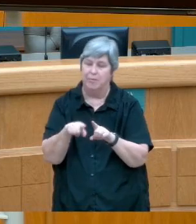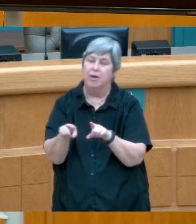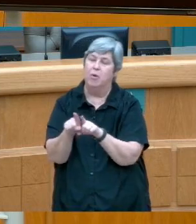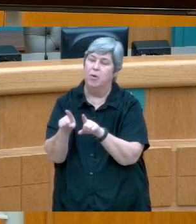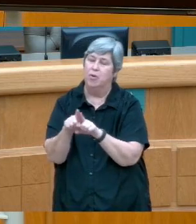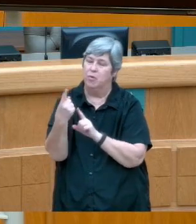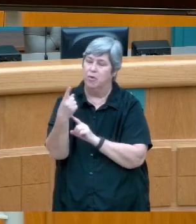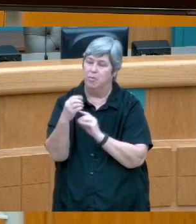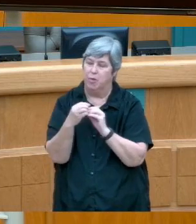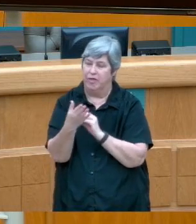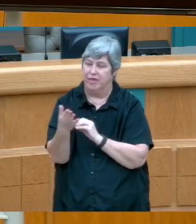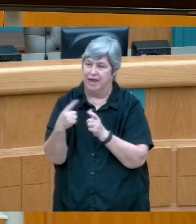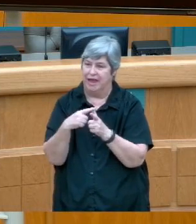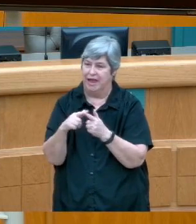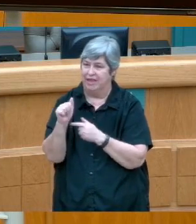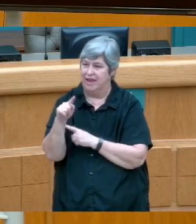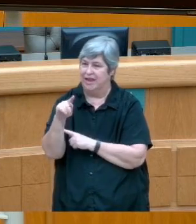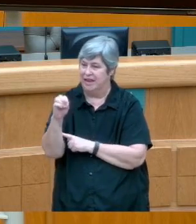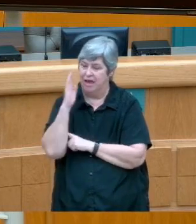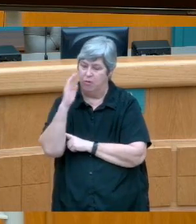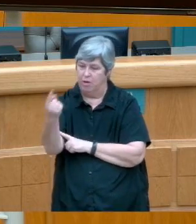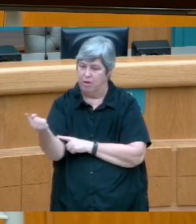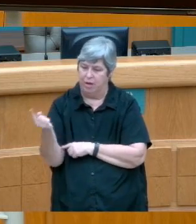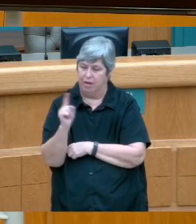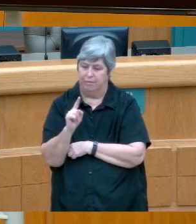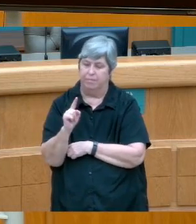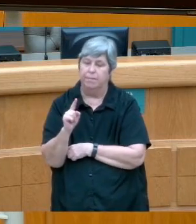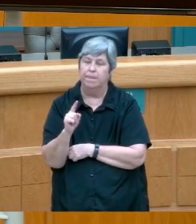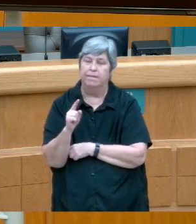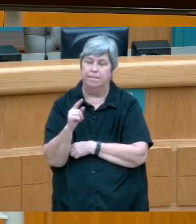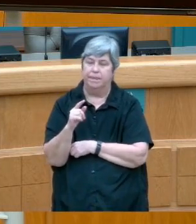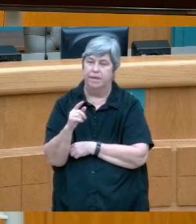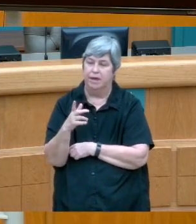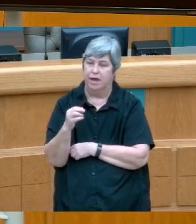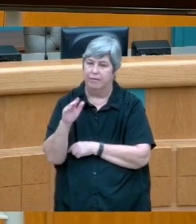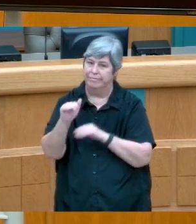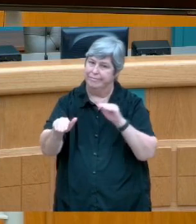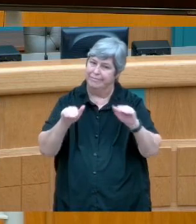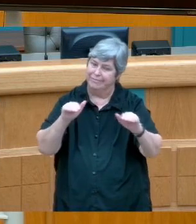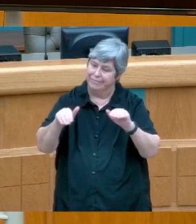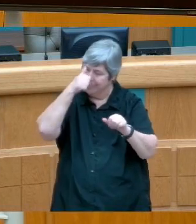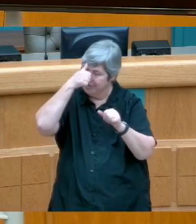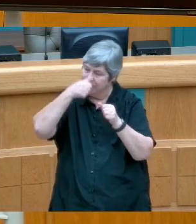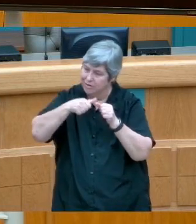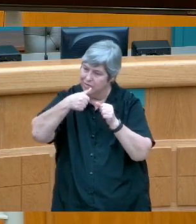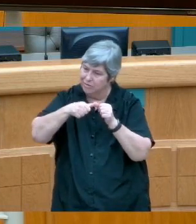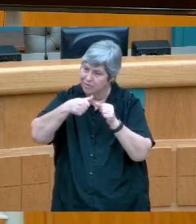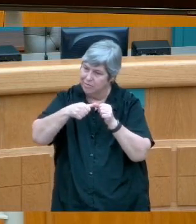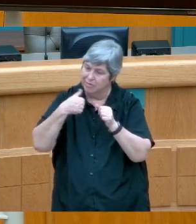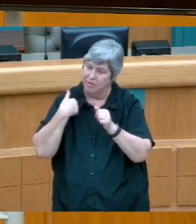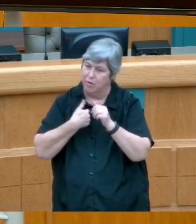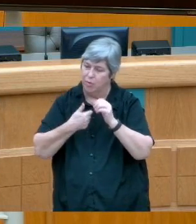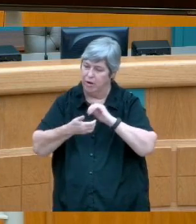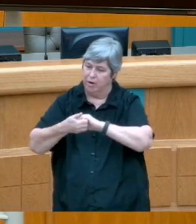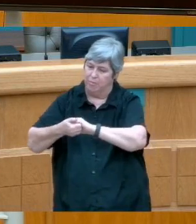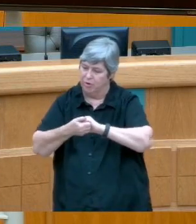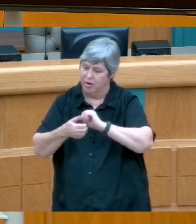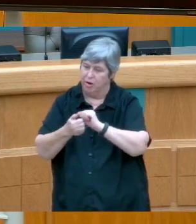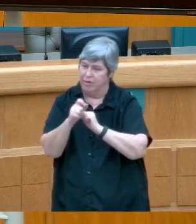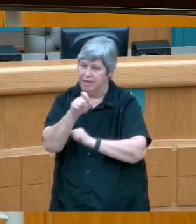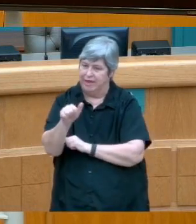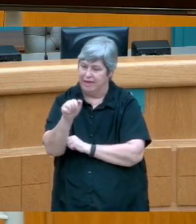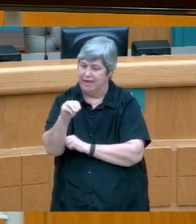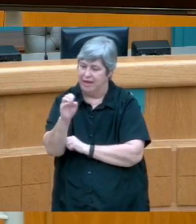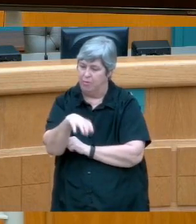do, and then I'm gonna have Annette Rodriguez come up, is just remind the community about our partnership with Texas A&M Corpus